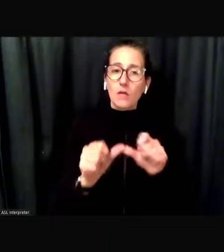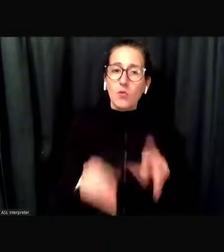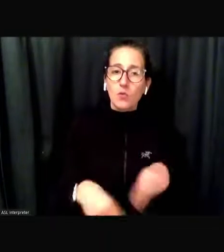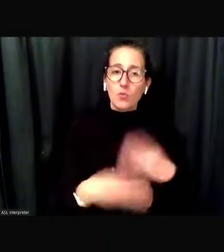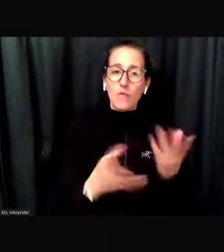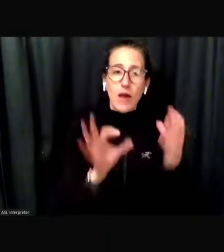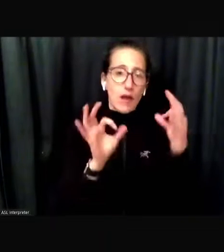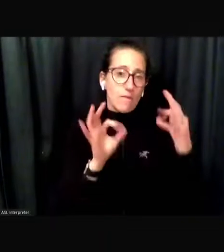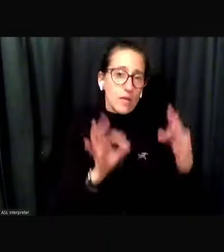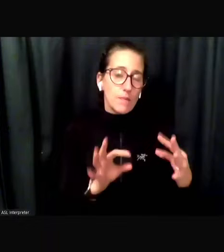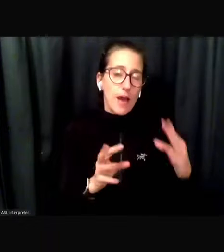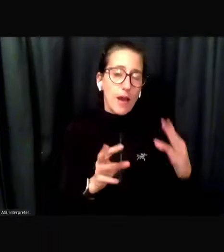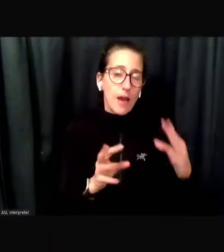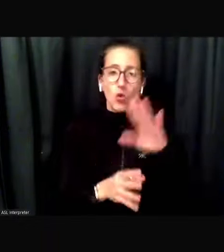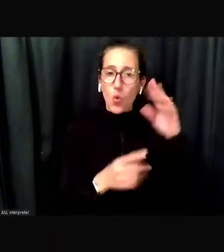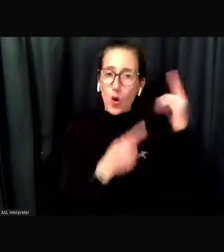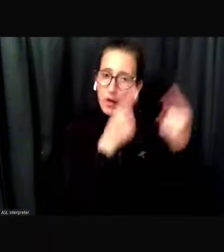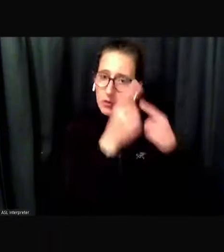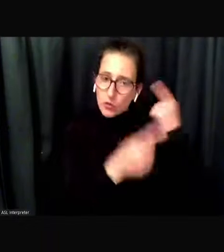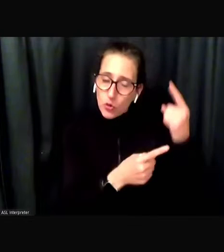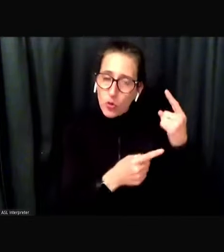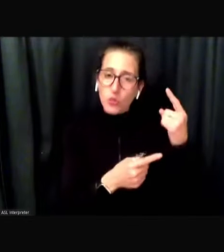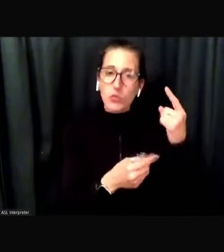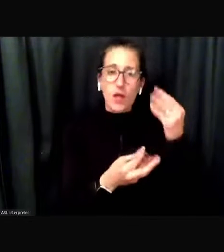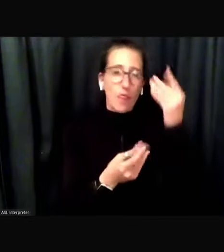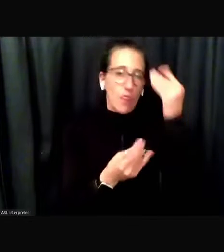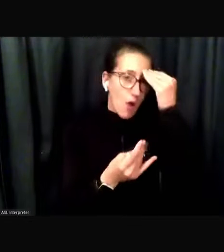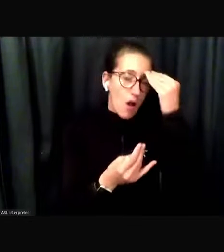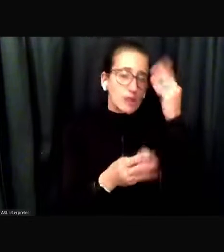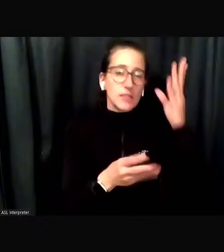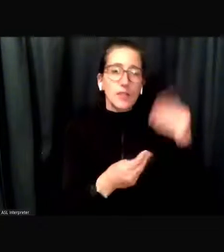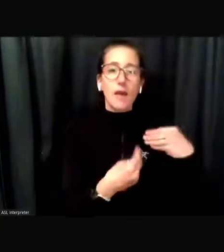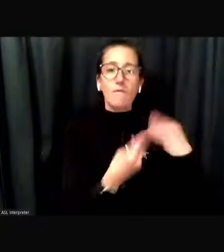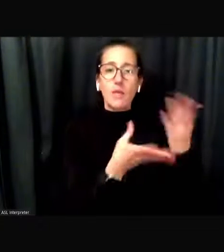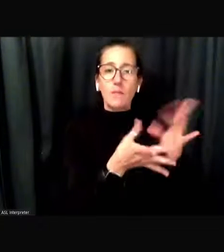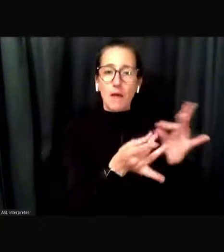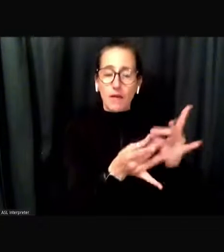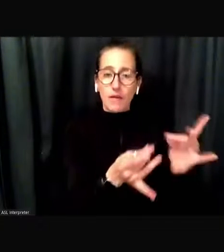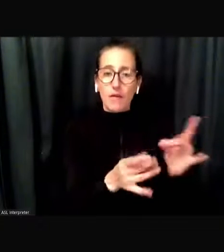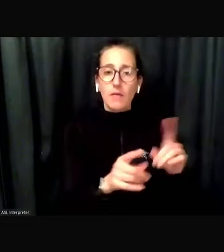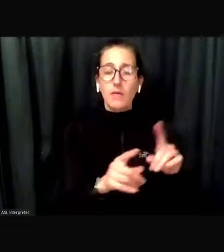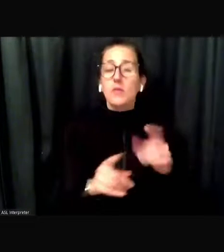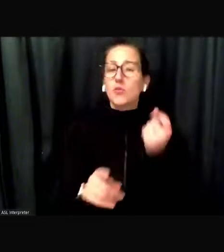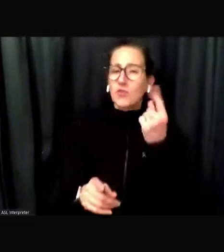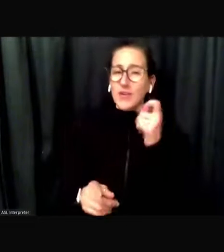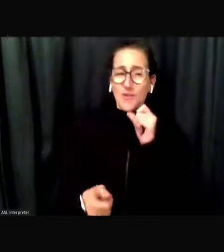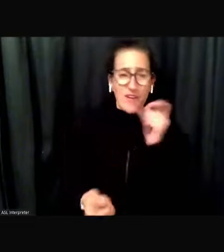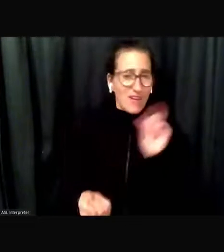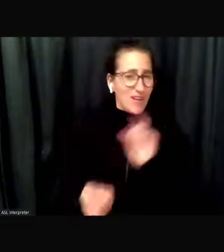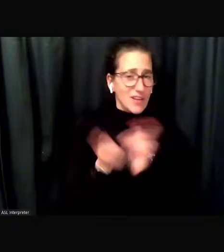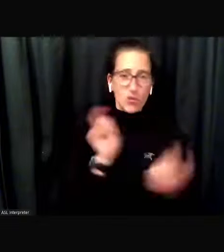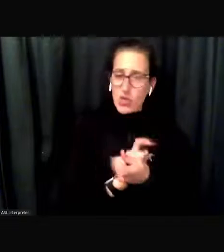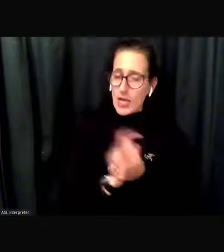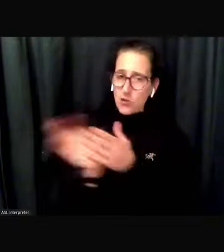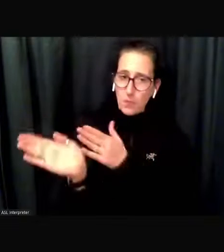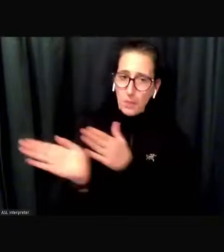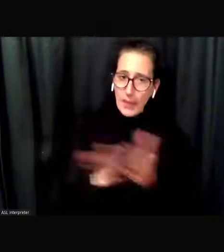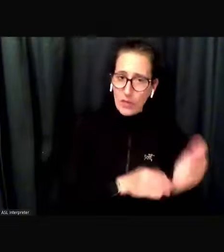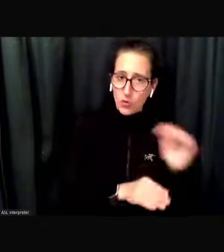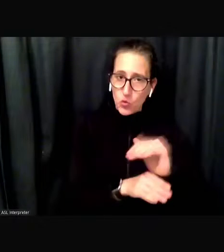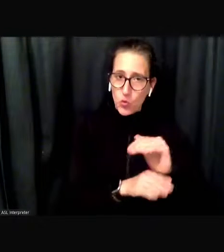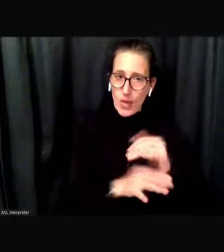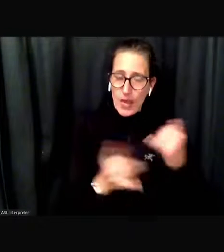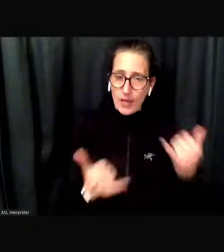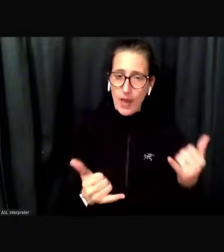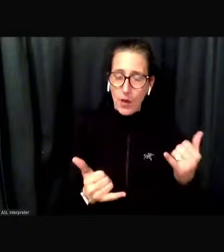of flipping budget allotments. That's not going to happen tonight, but what I would remind everybody, and what you've heard several times, is this is an